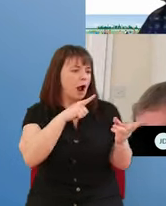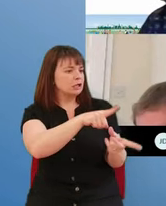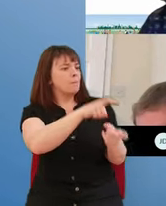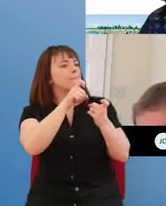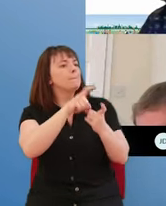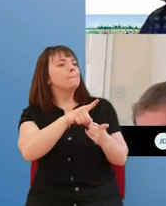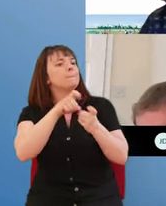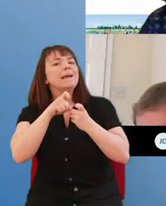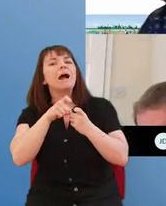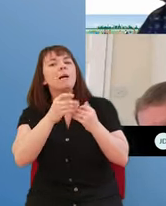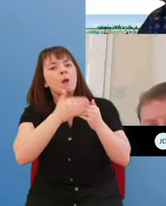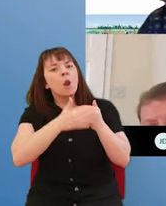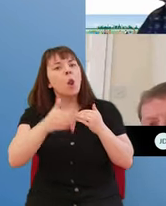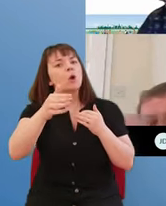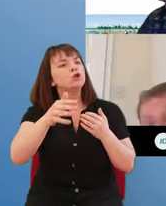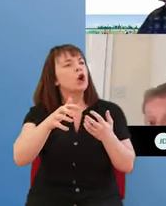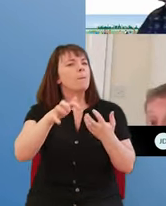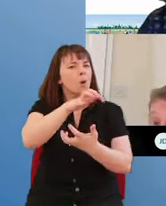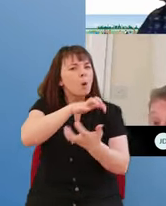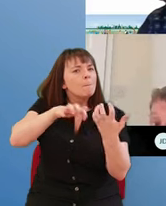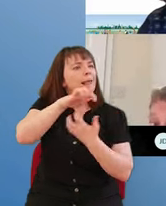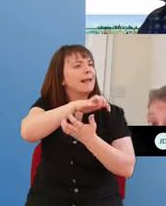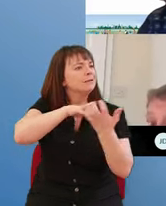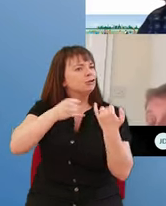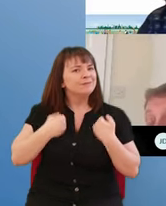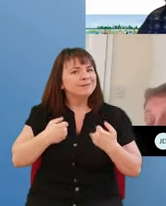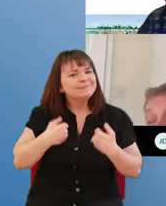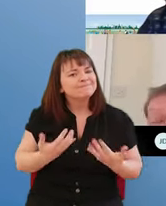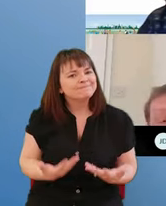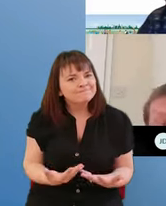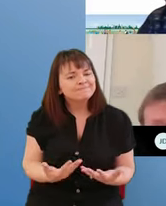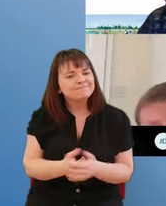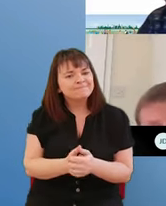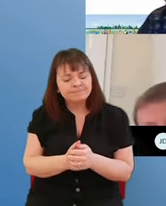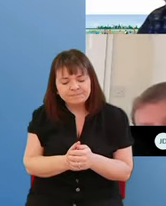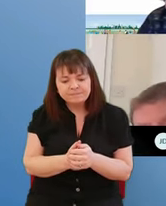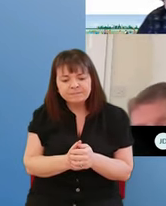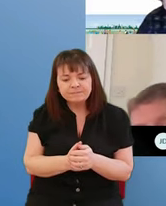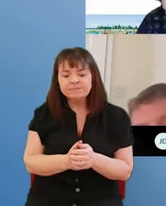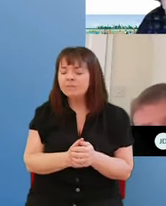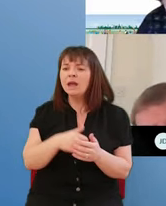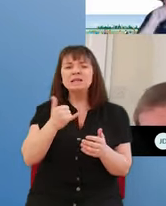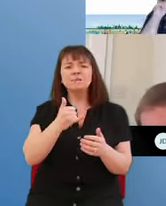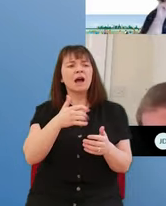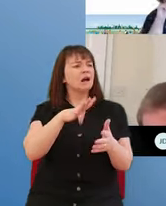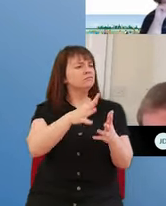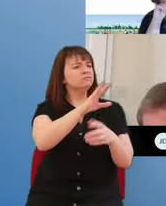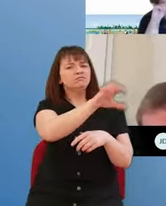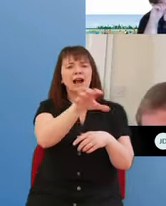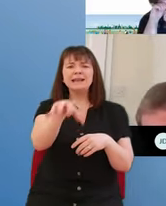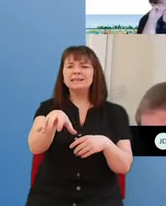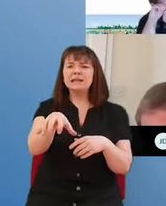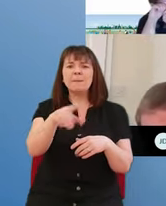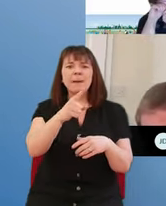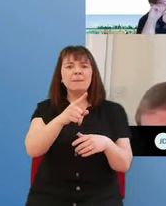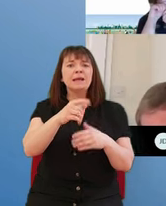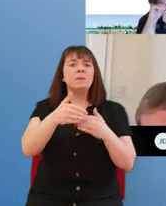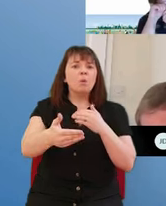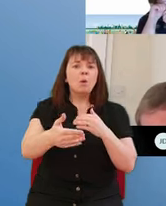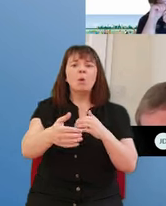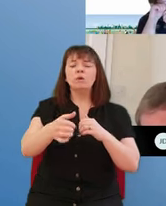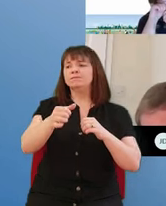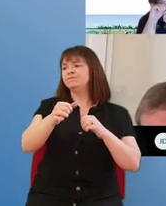with less resilience, with areas of deprivation, where, you know, checks and processes and outcomes were less, it's really key, I think, to kind